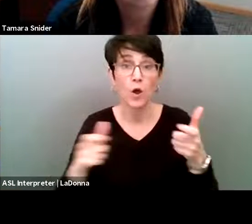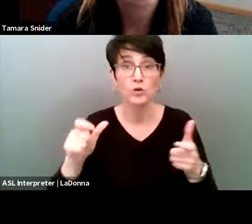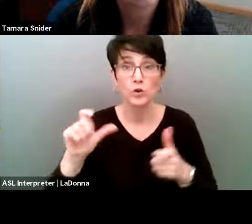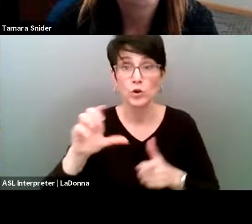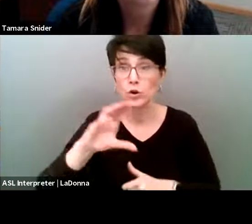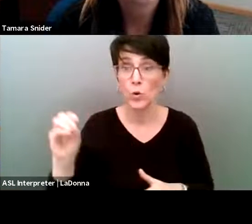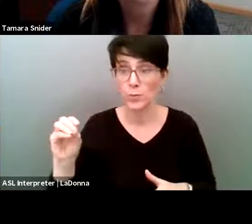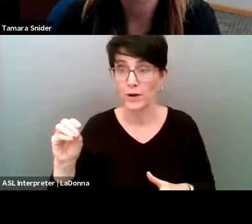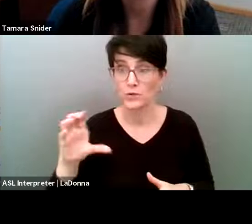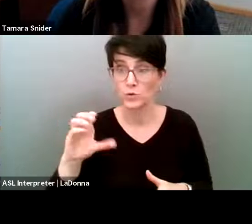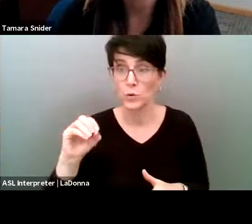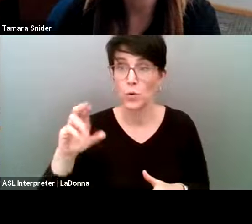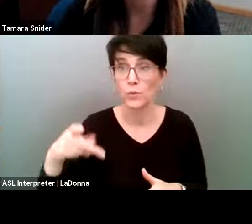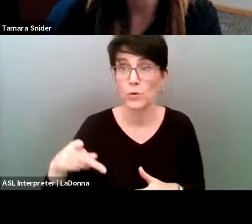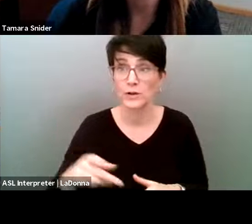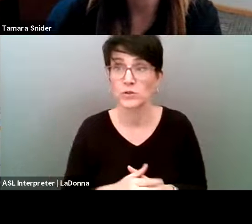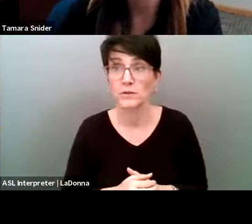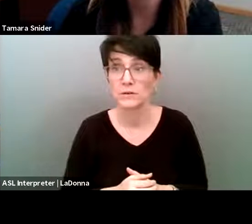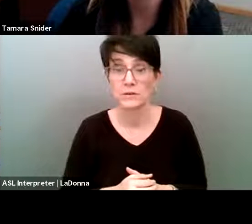Inclusive.